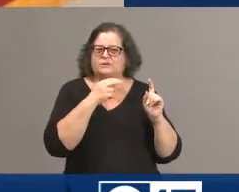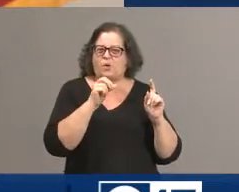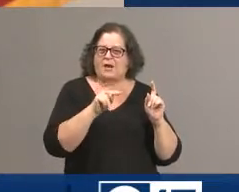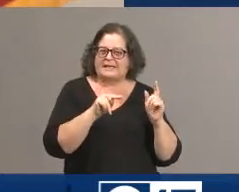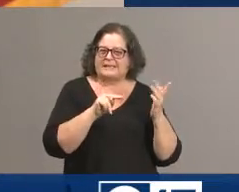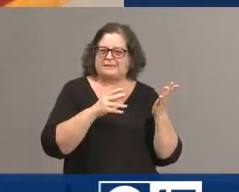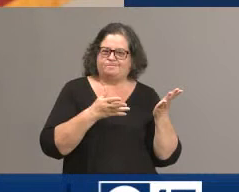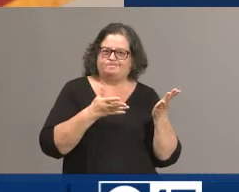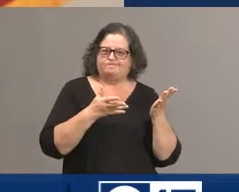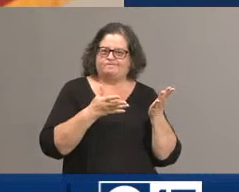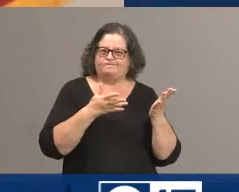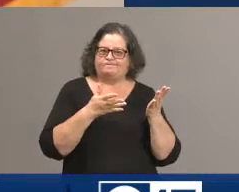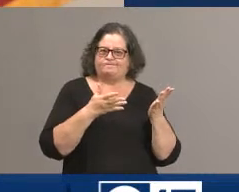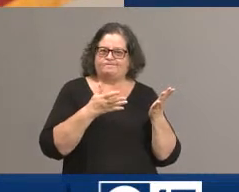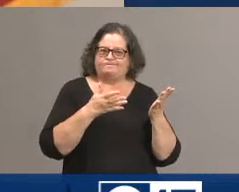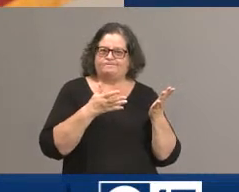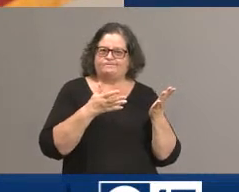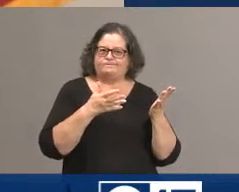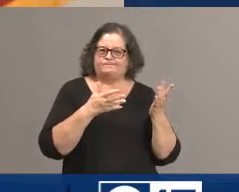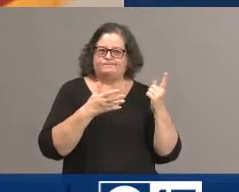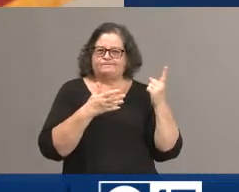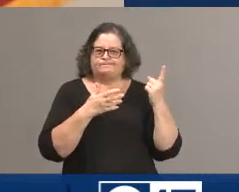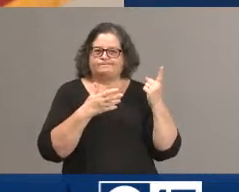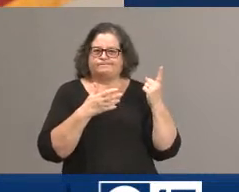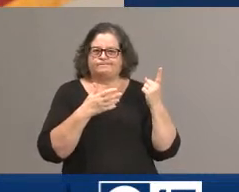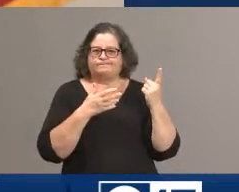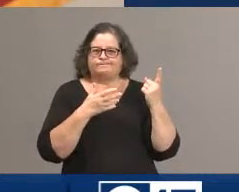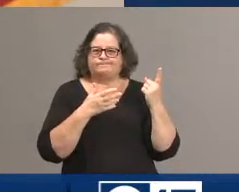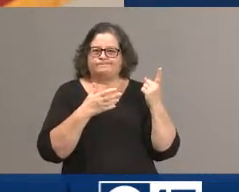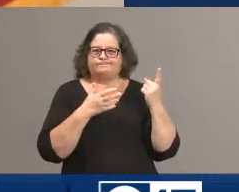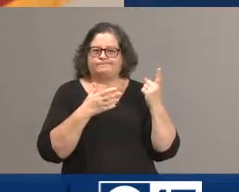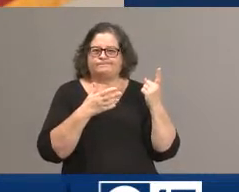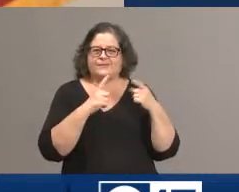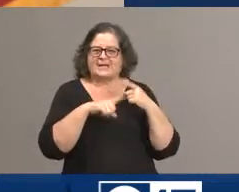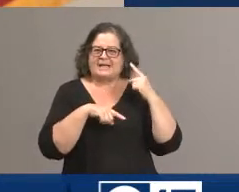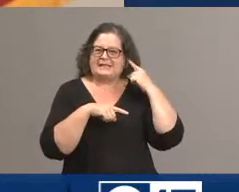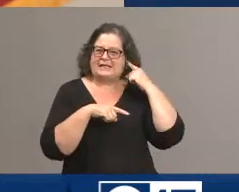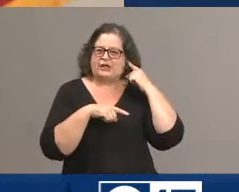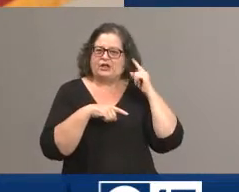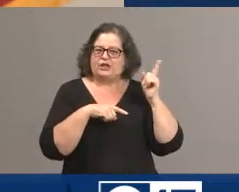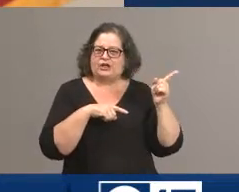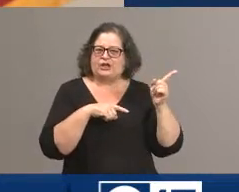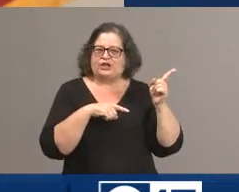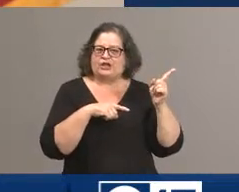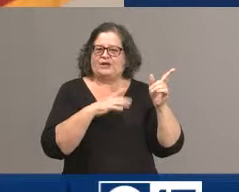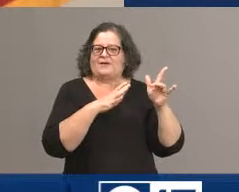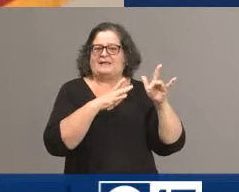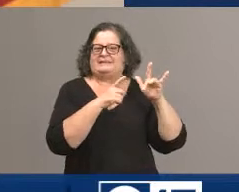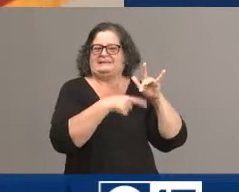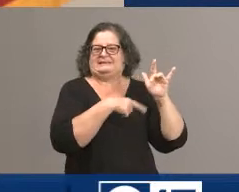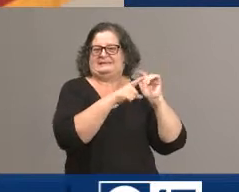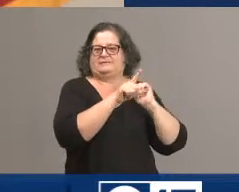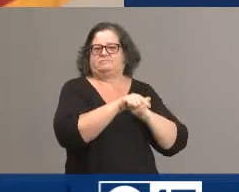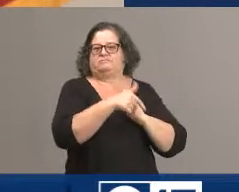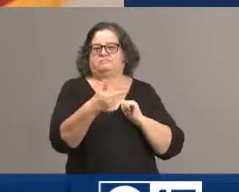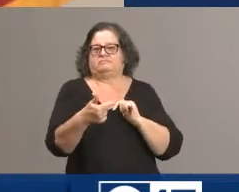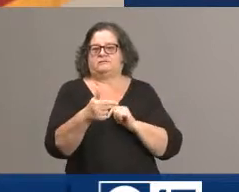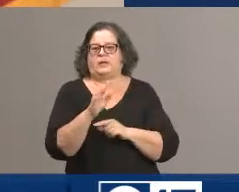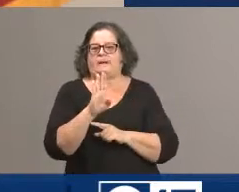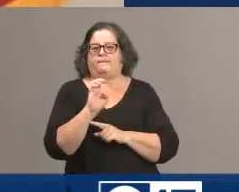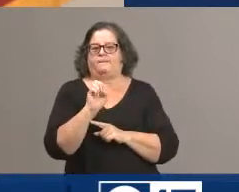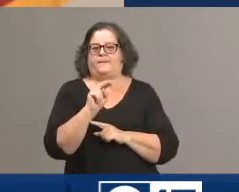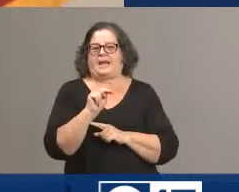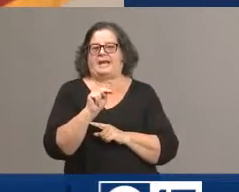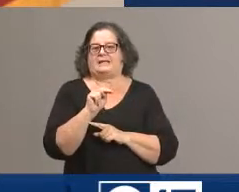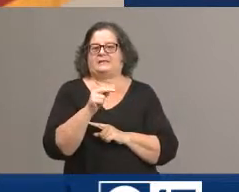we're having a little bit of trouble there with Rocio, we'll go to Ben Giles from KJZZ. Ben, go